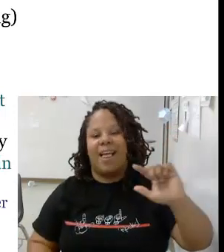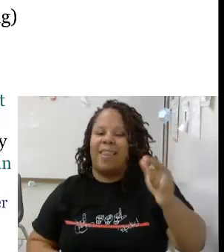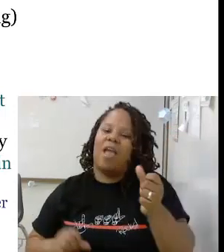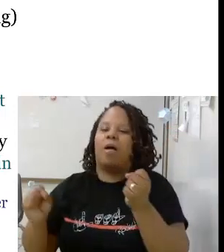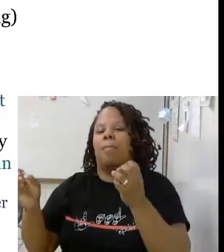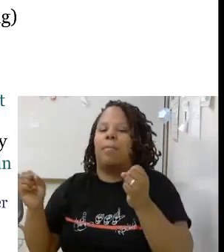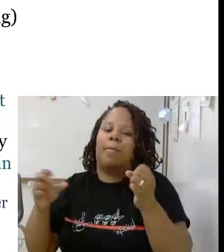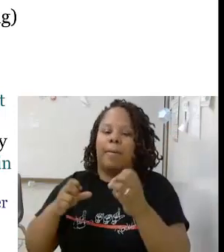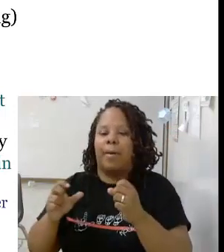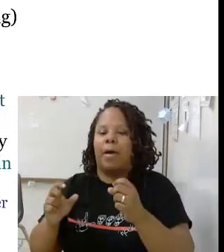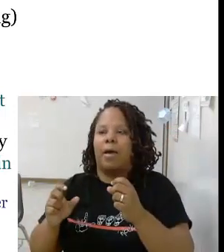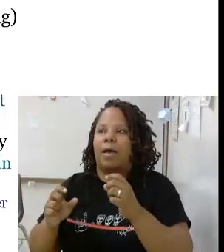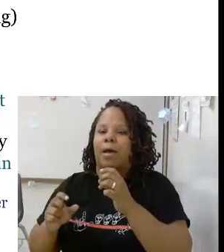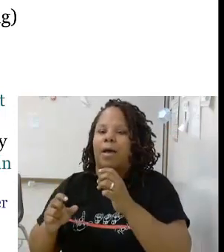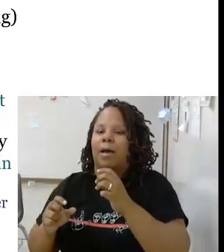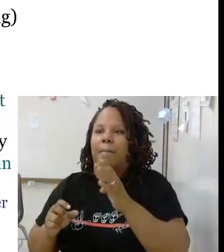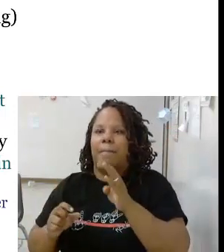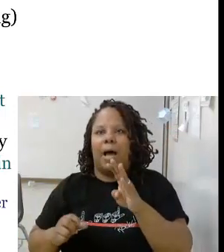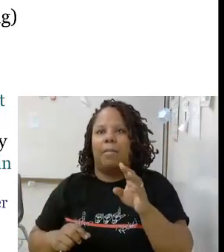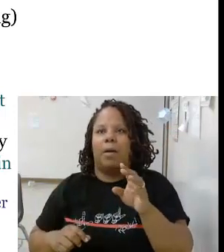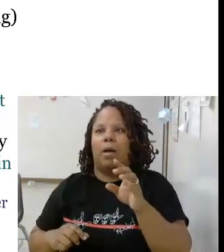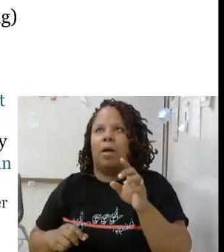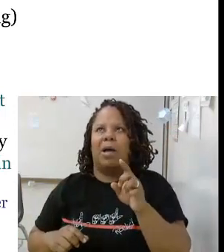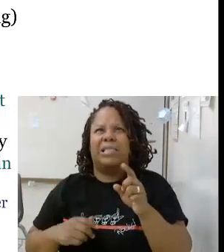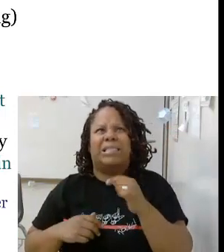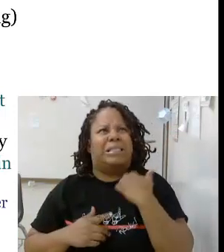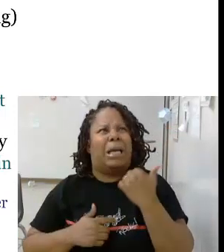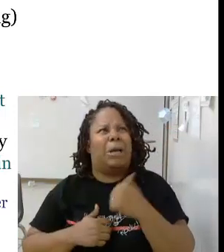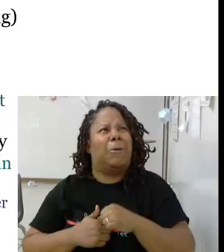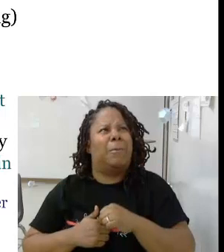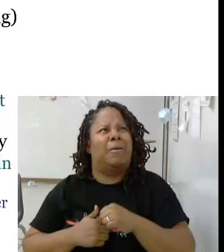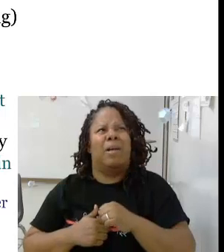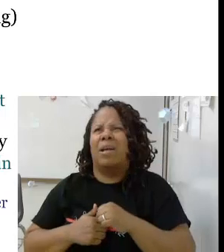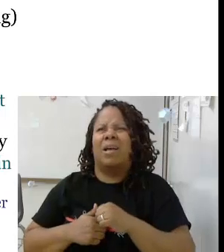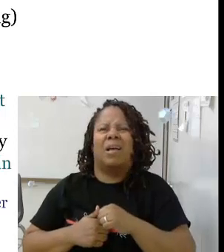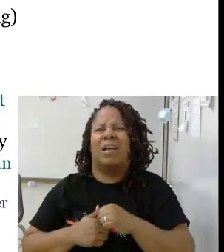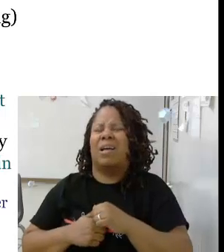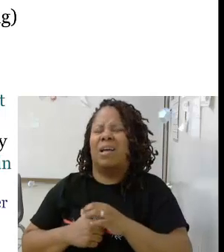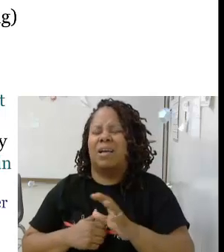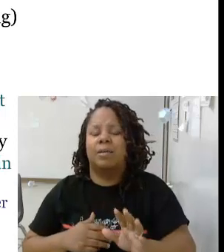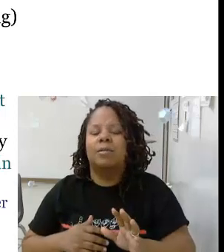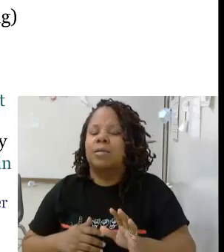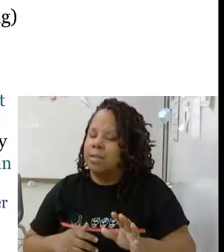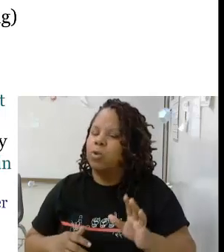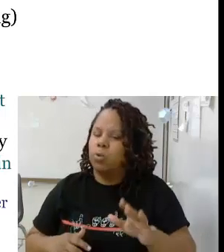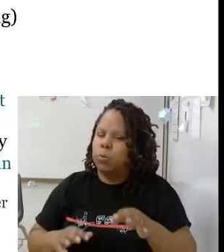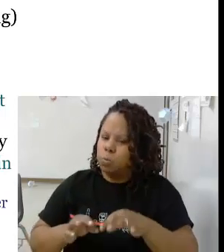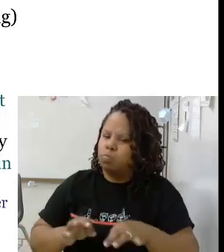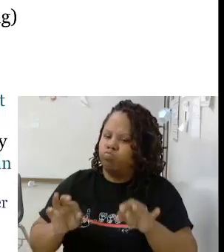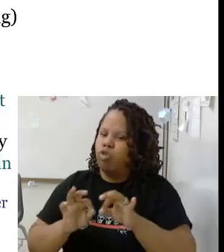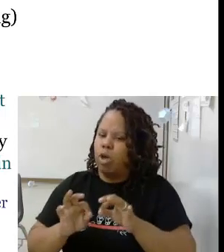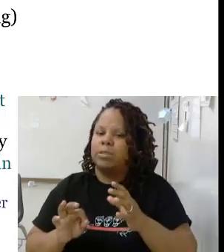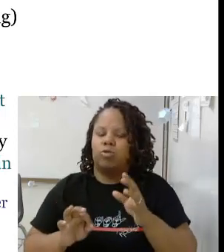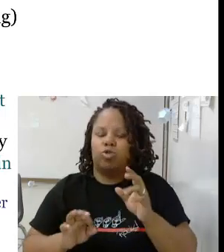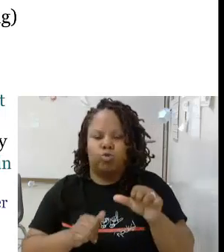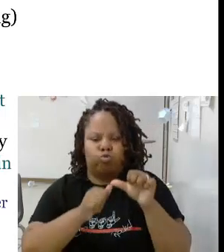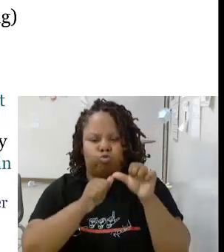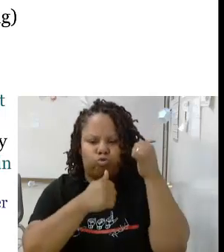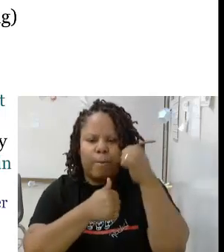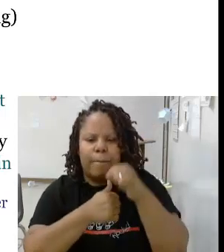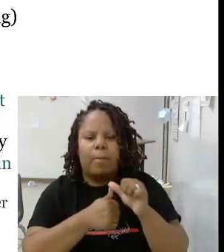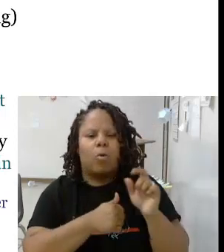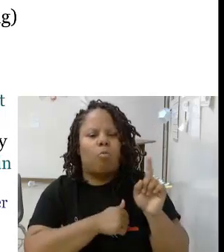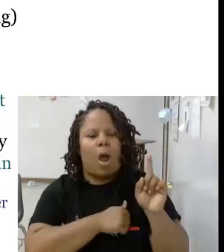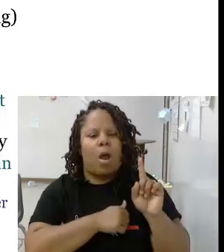watching a conversation that has a lot of people in it and a lot of reference points, that you yourself are actually visualizing the person being where